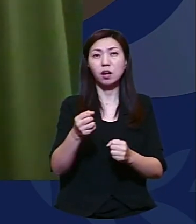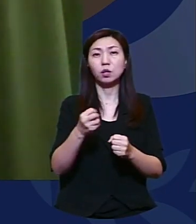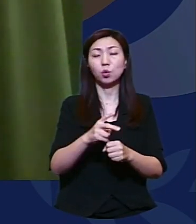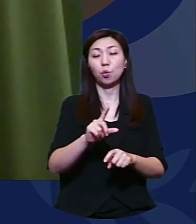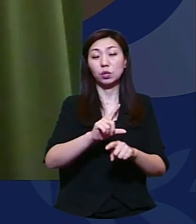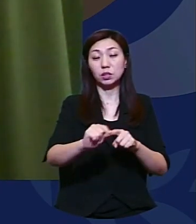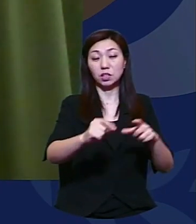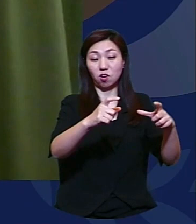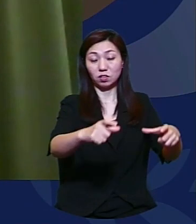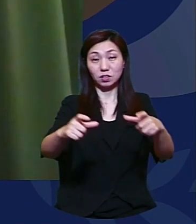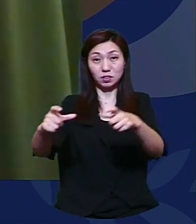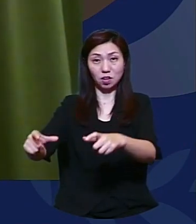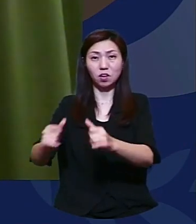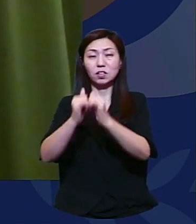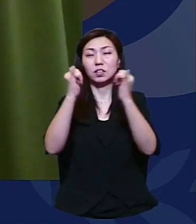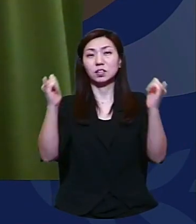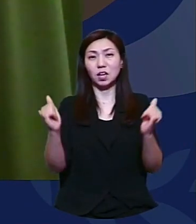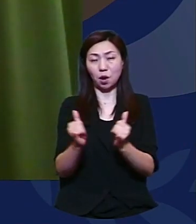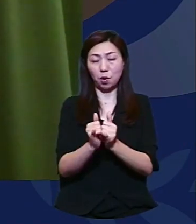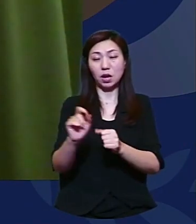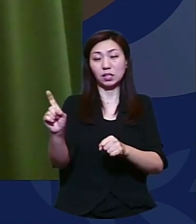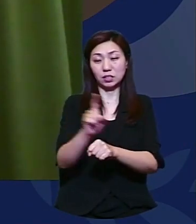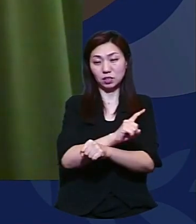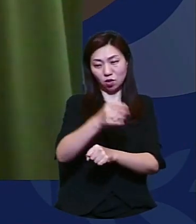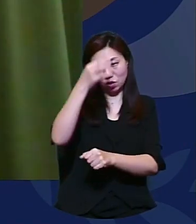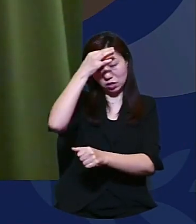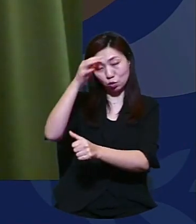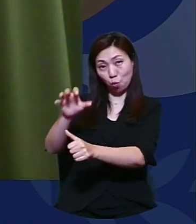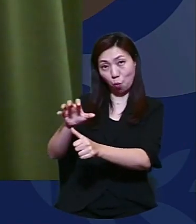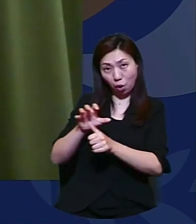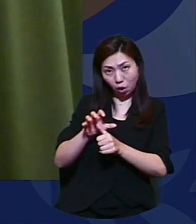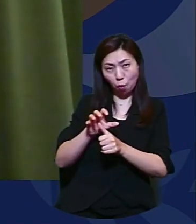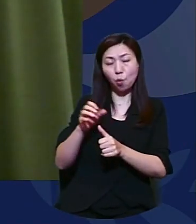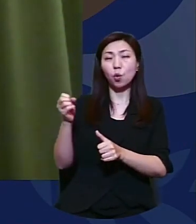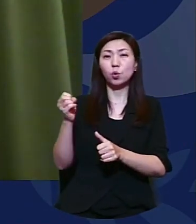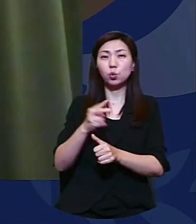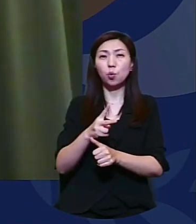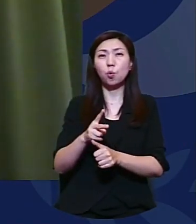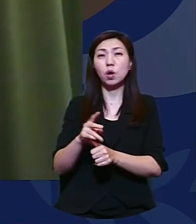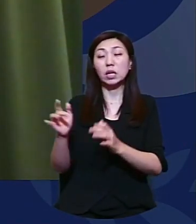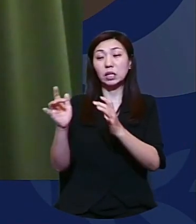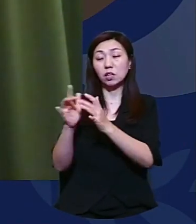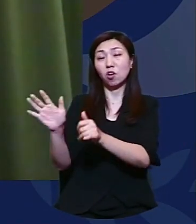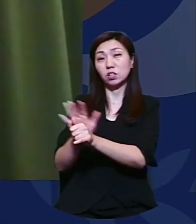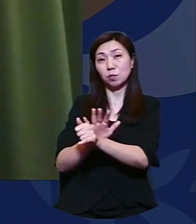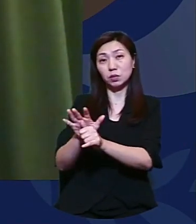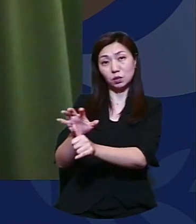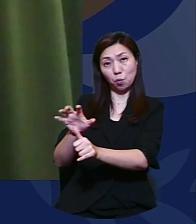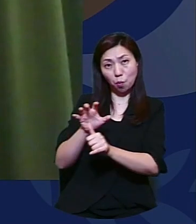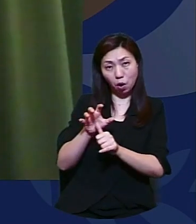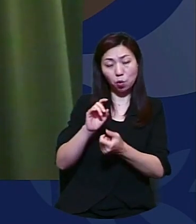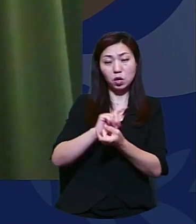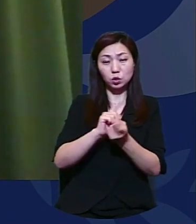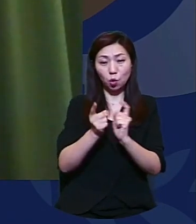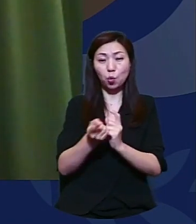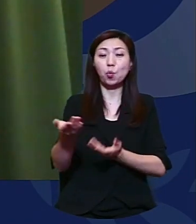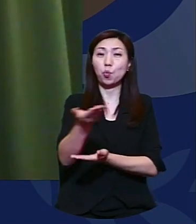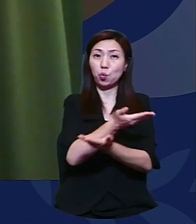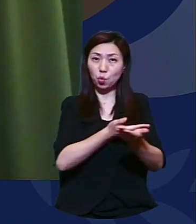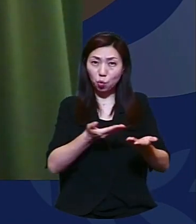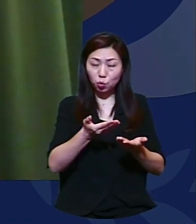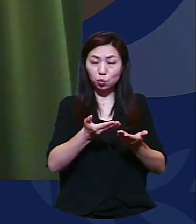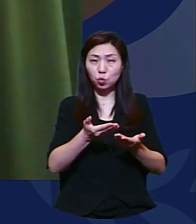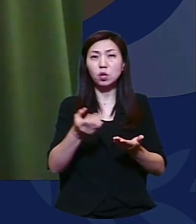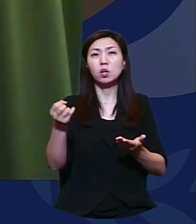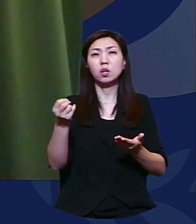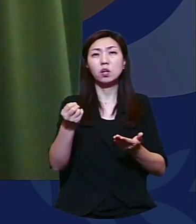digital technologies to access services, to interact with one another, and to pursue economic opportunities.